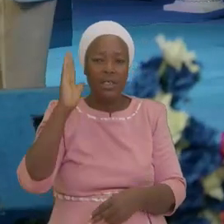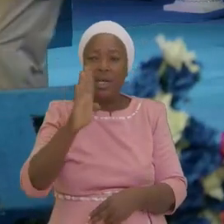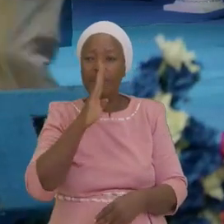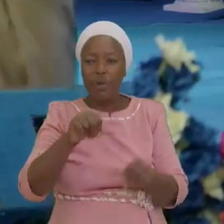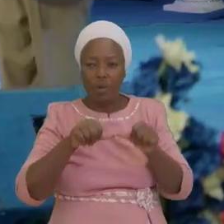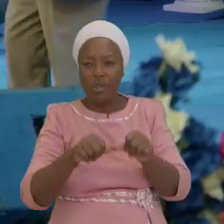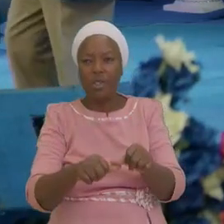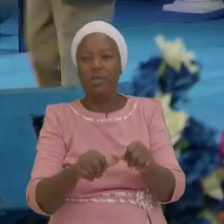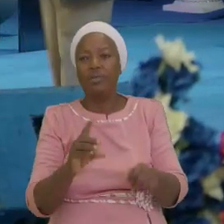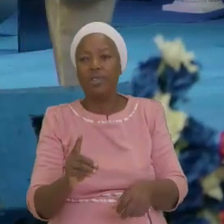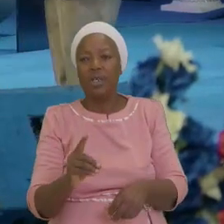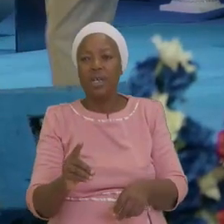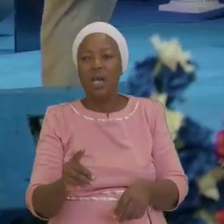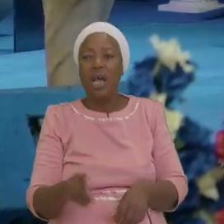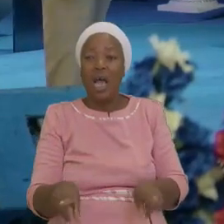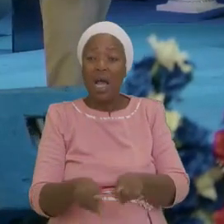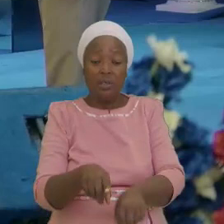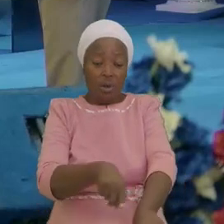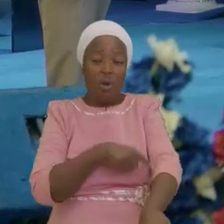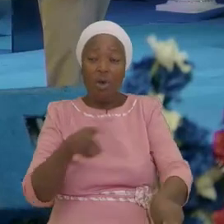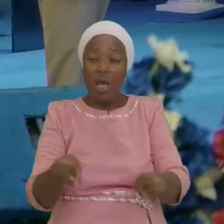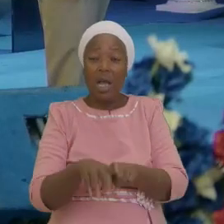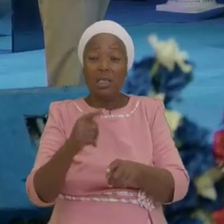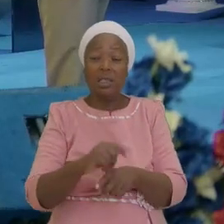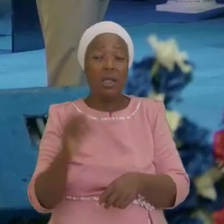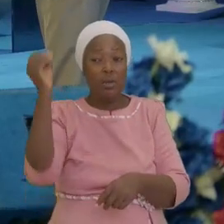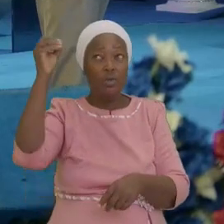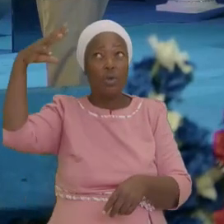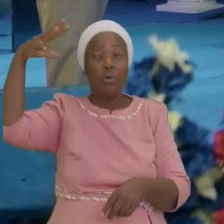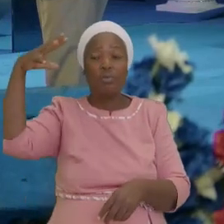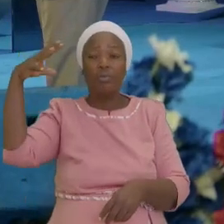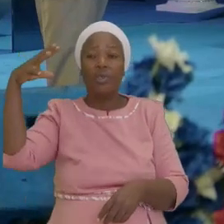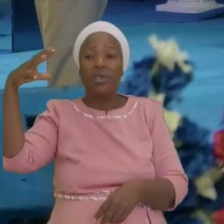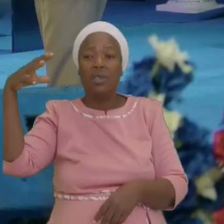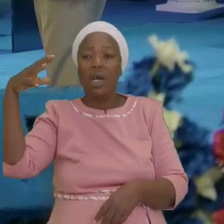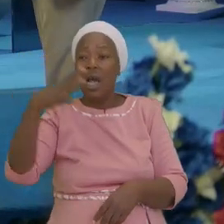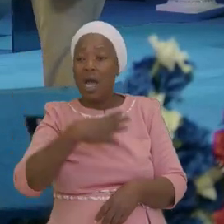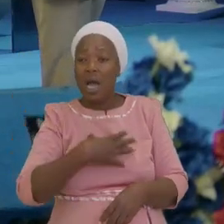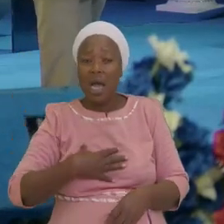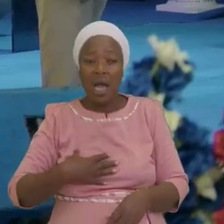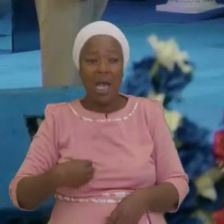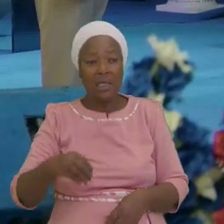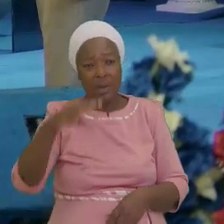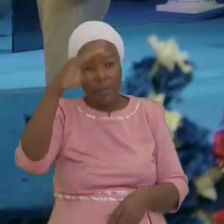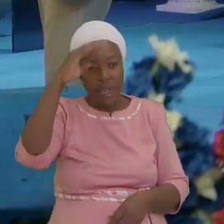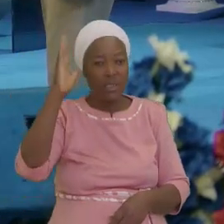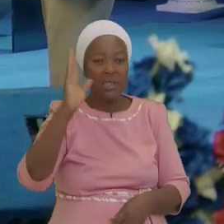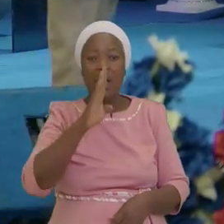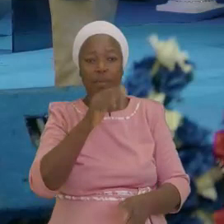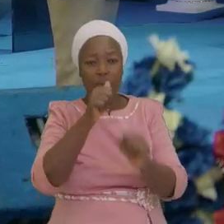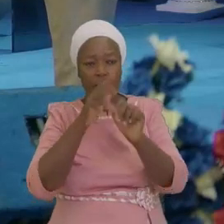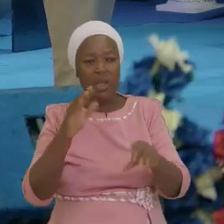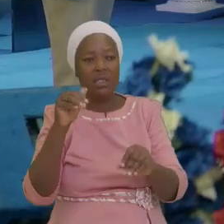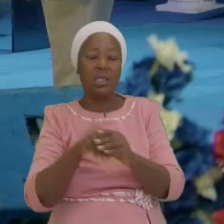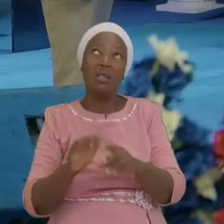continued as long as the sun, and men shall be blessed in him.